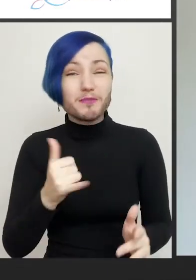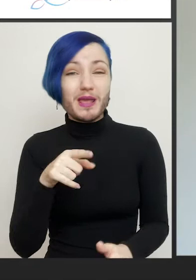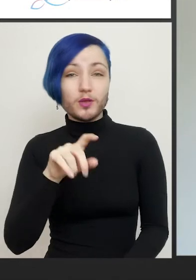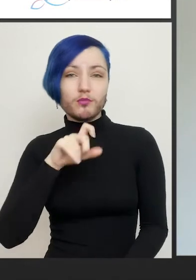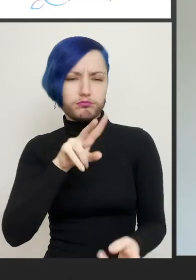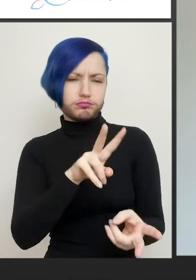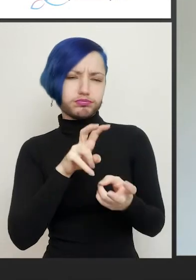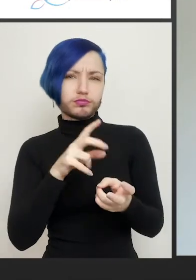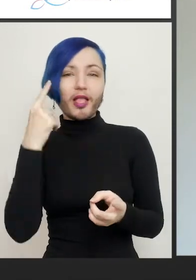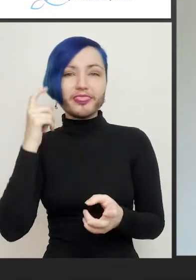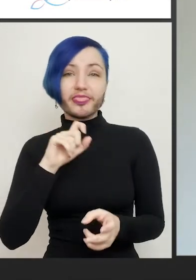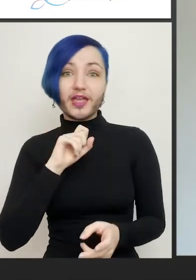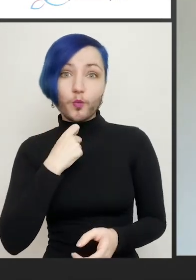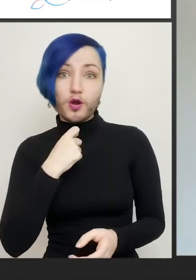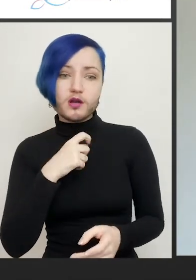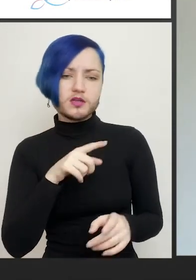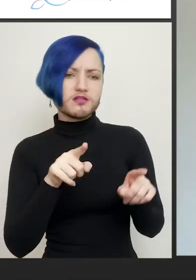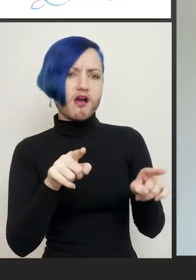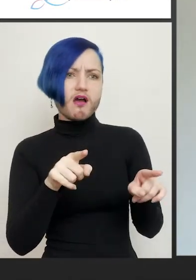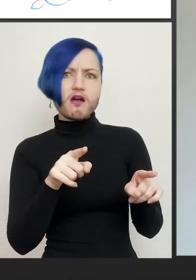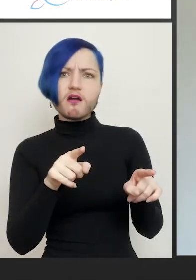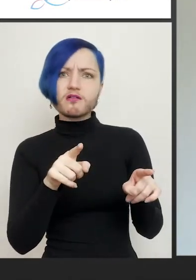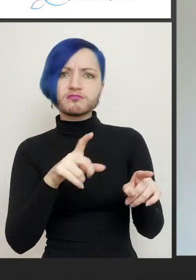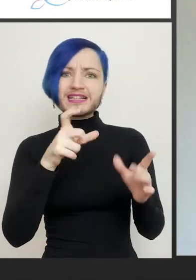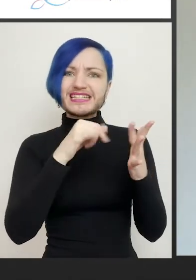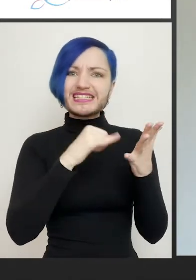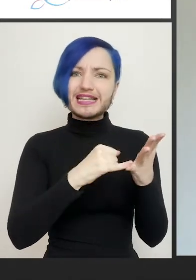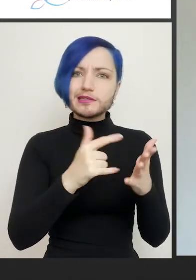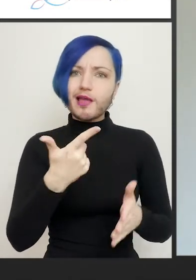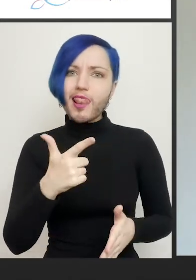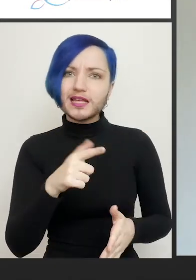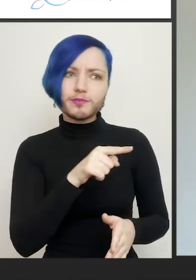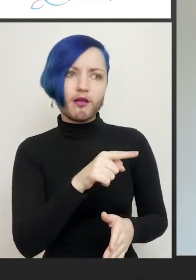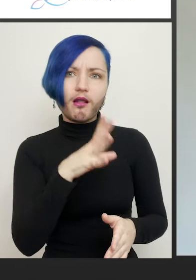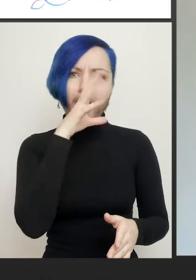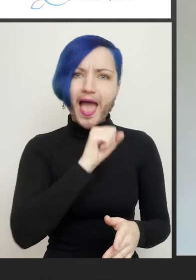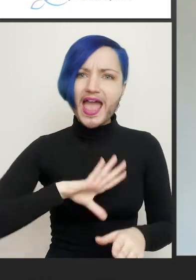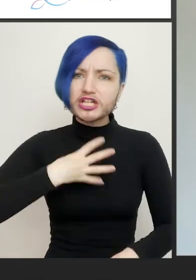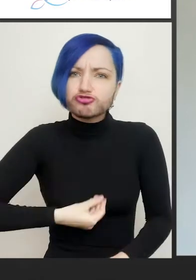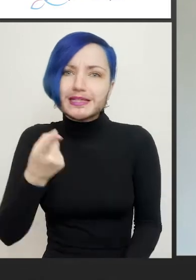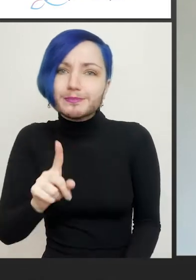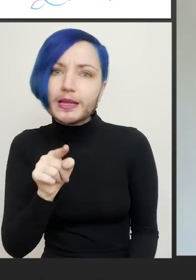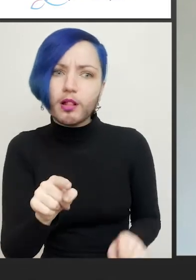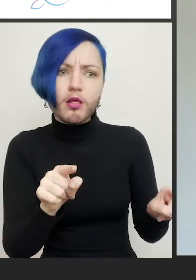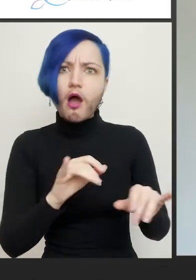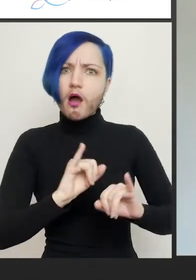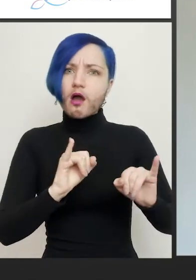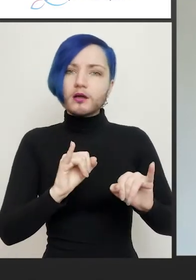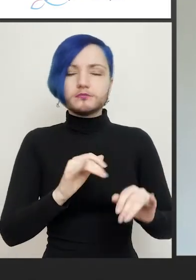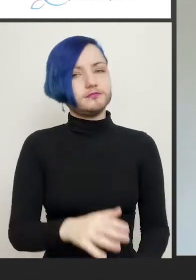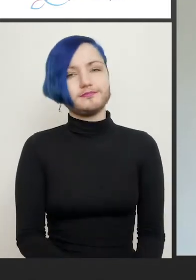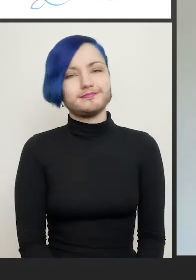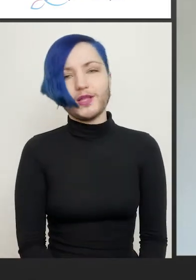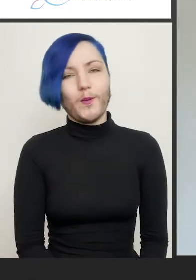and read some, you know, if you spent too long reading transphobic things, that almost every cisgender lesbian has a problem with trans people. And actually, you